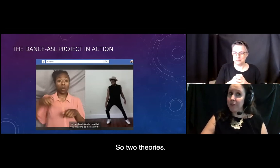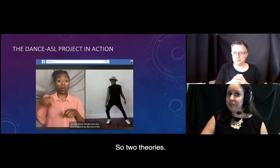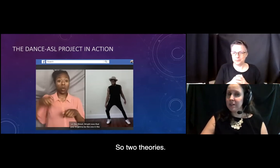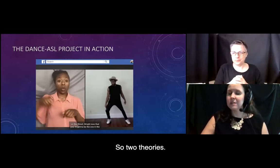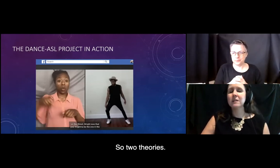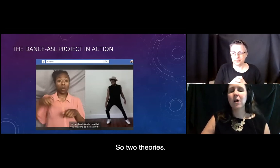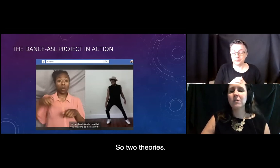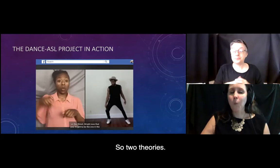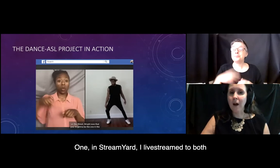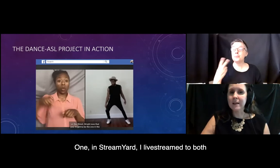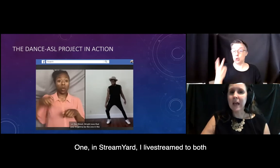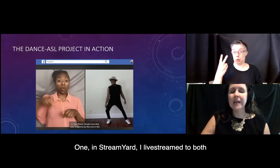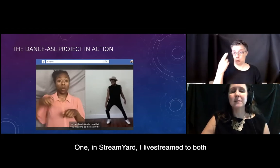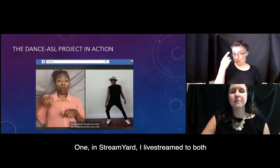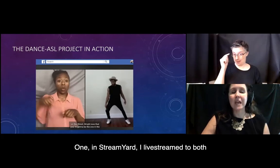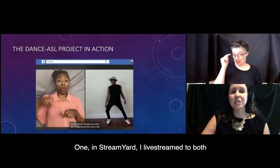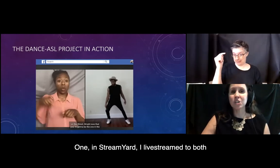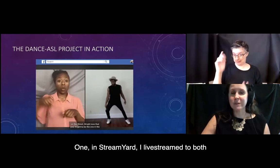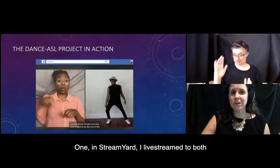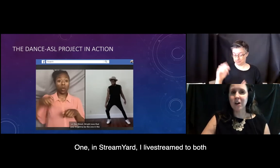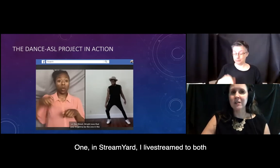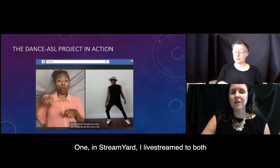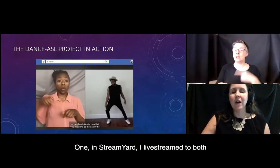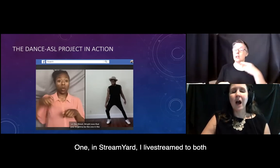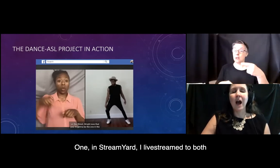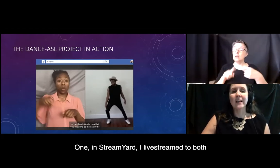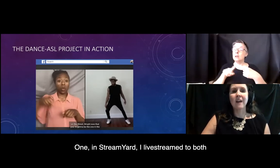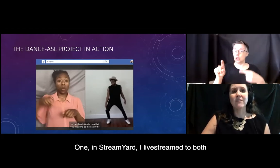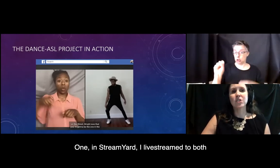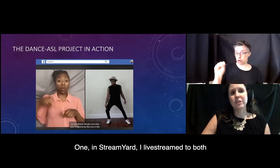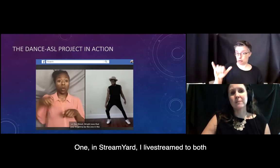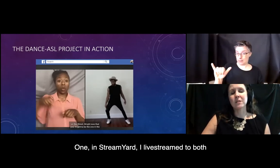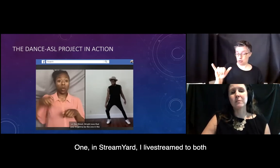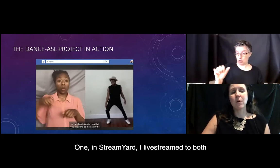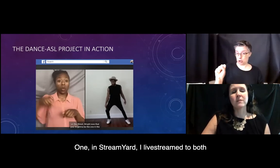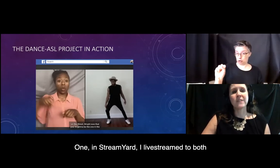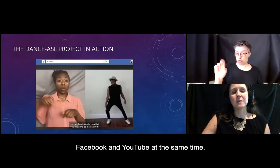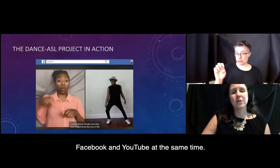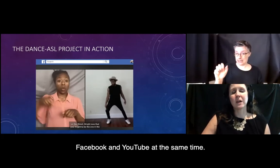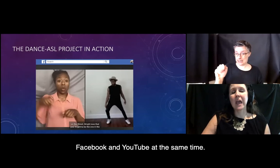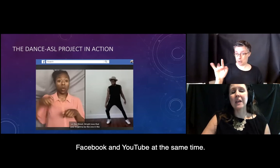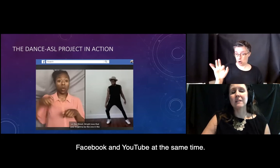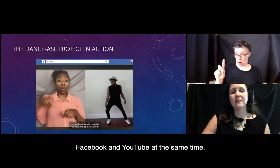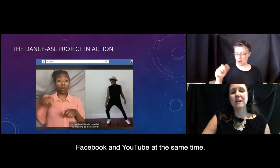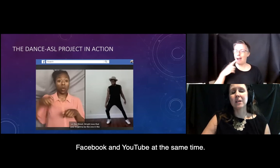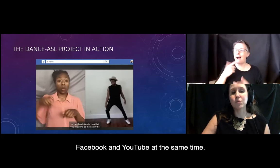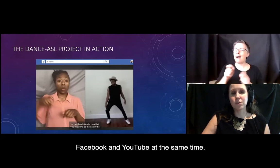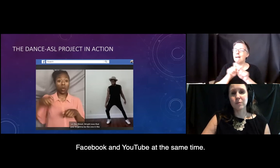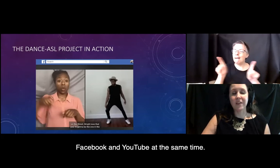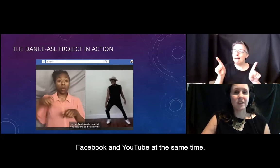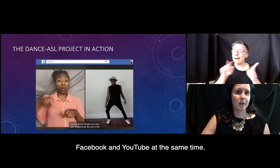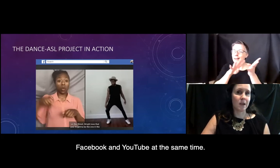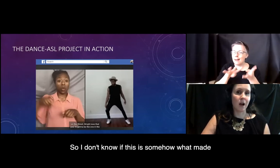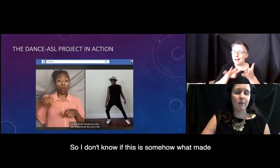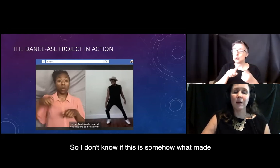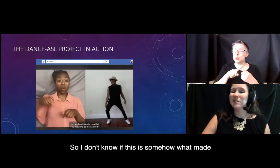two theories. One is in StreamYard, I live stream to both Facebook and YouTube